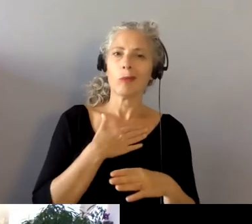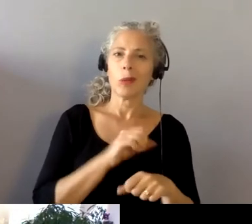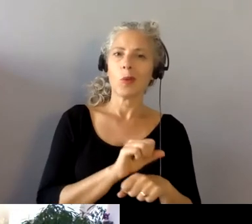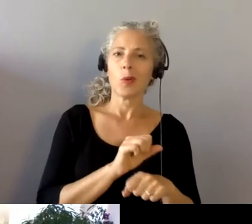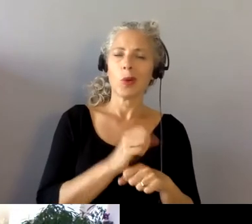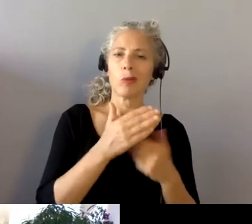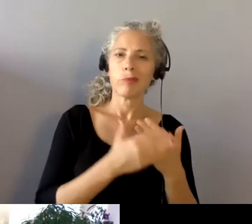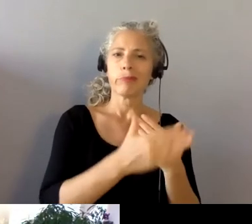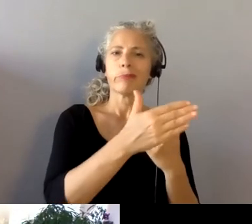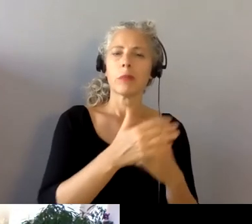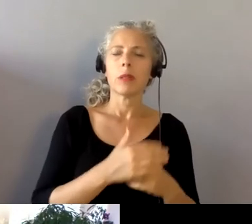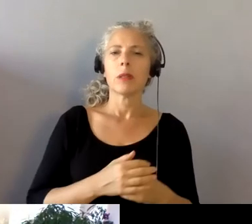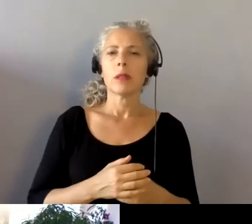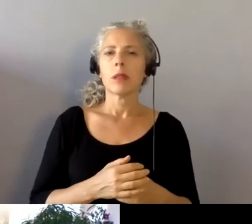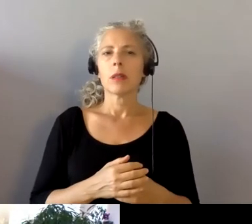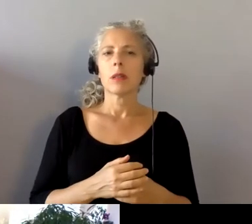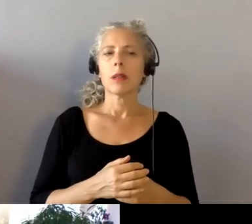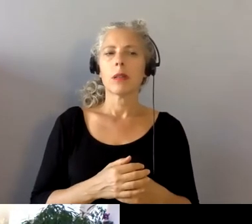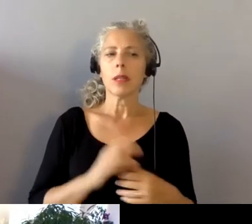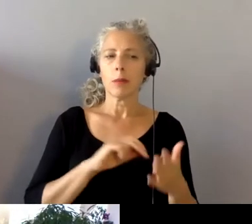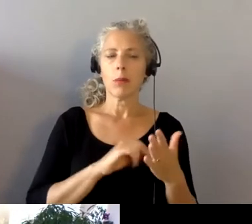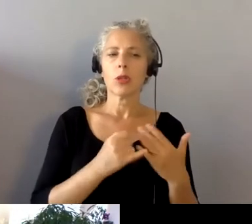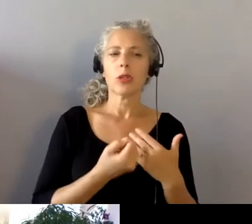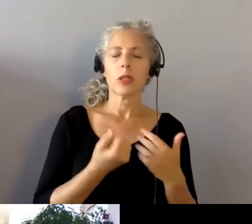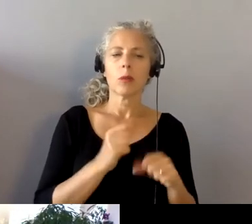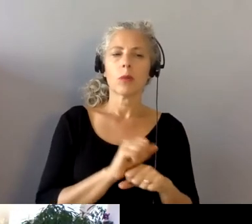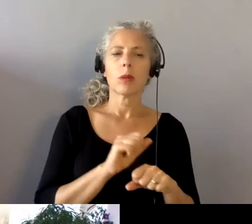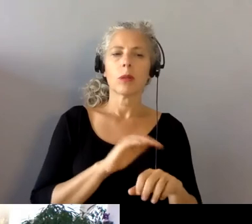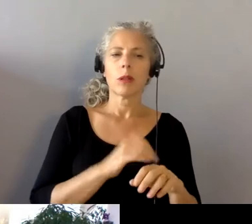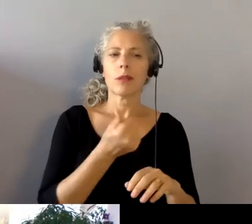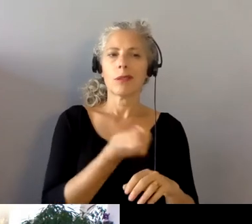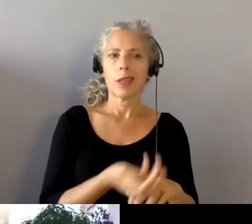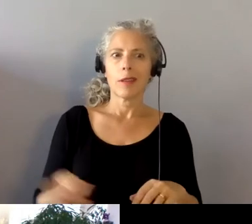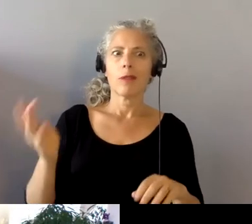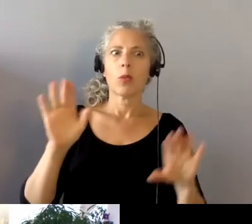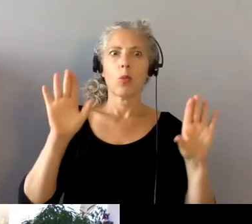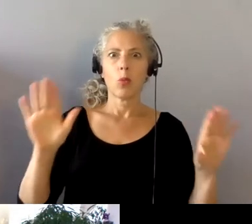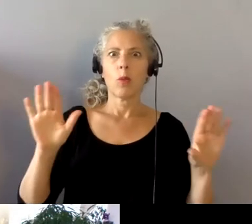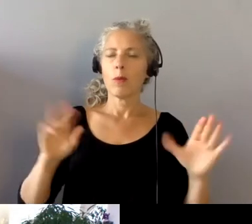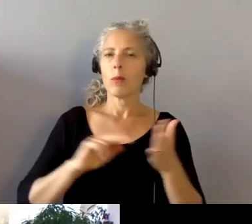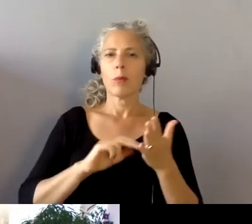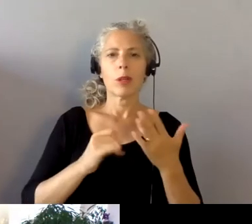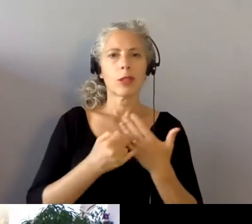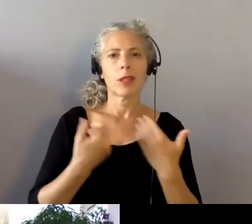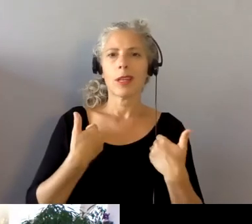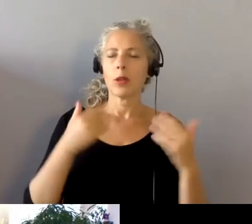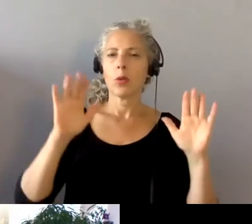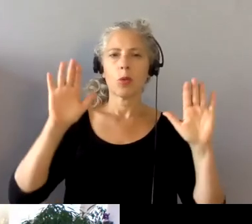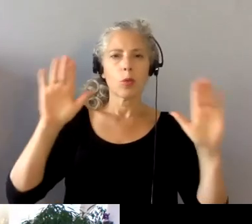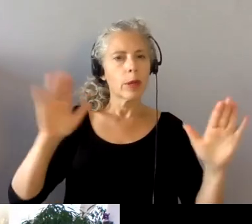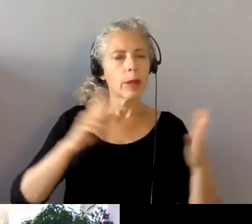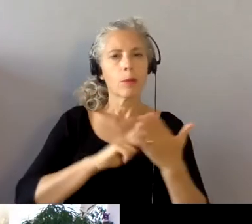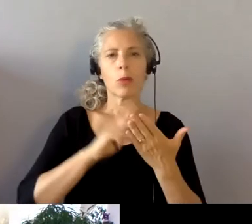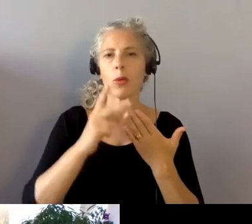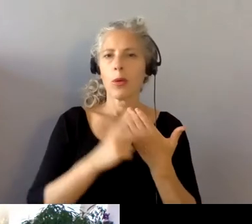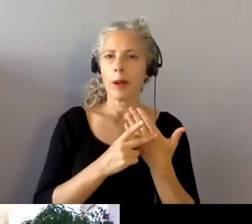really one of the projects, I worked on a number of really fantastic residencies. We had a great program at the Walker at the